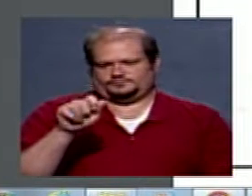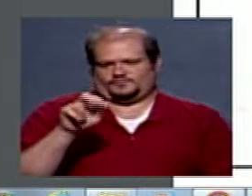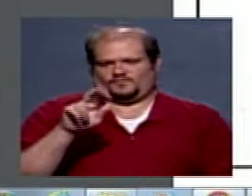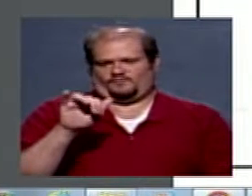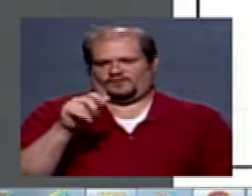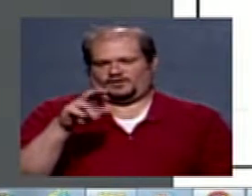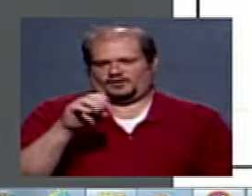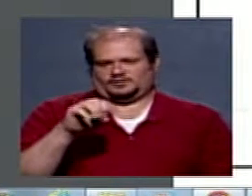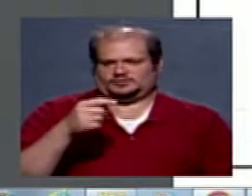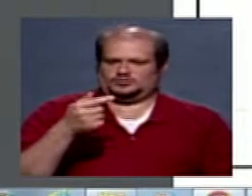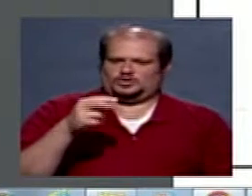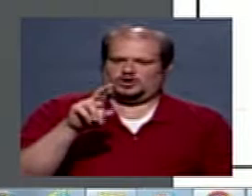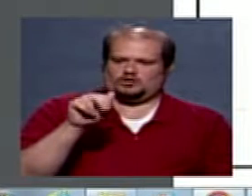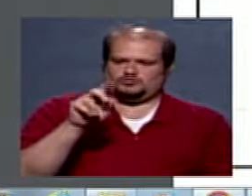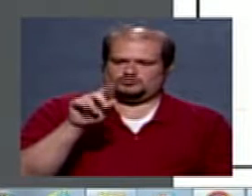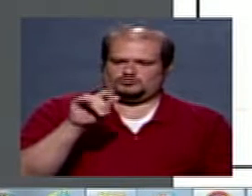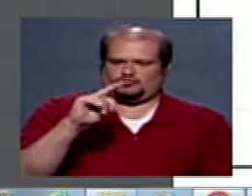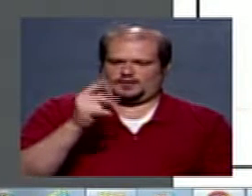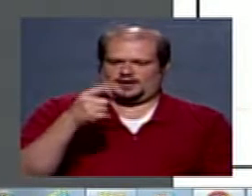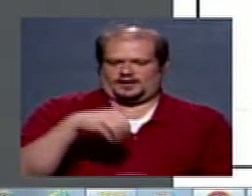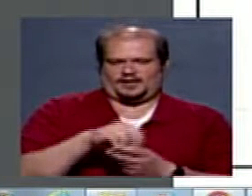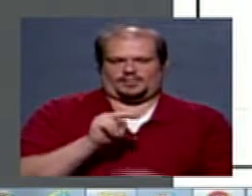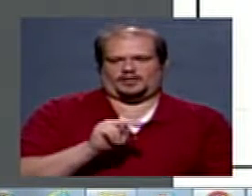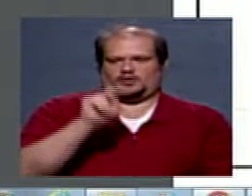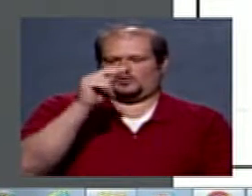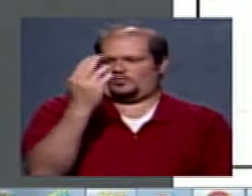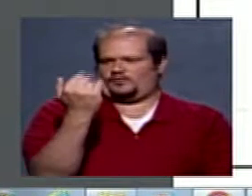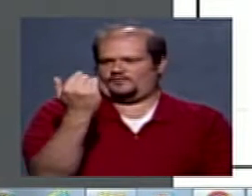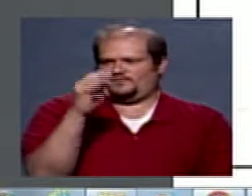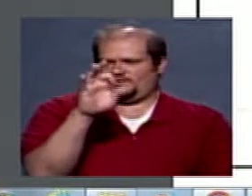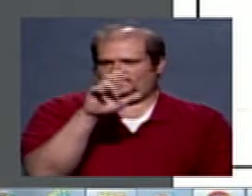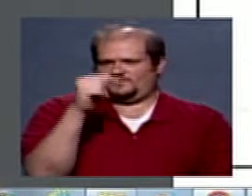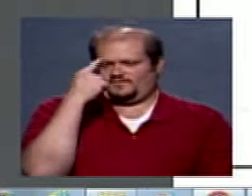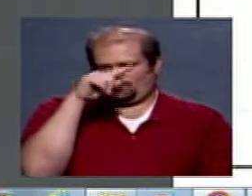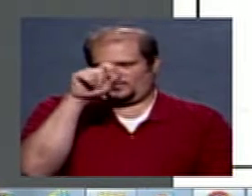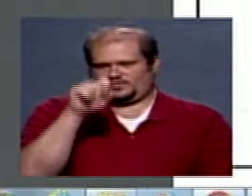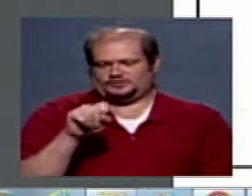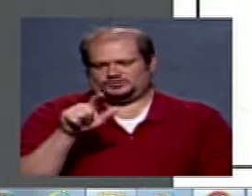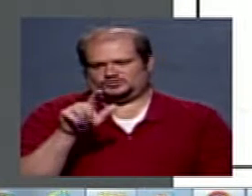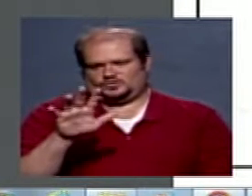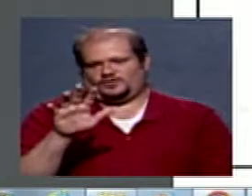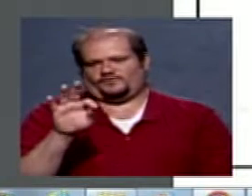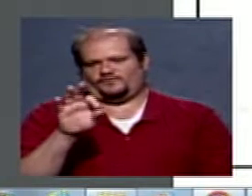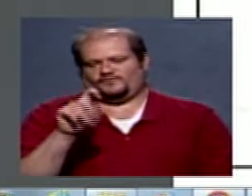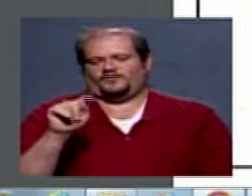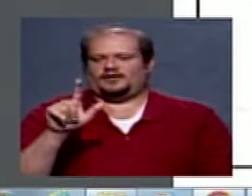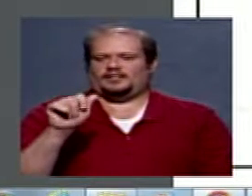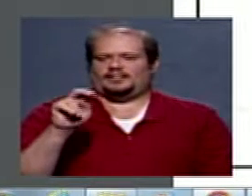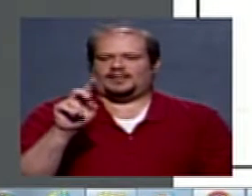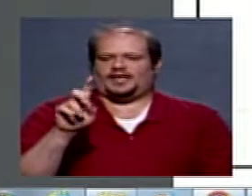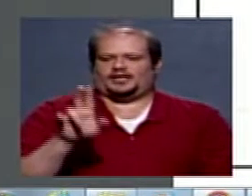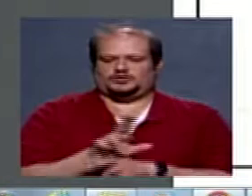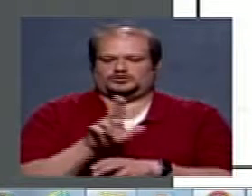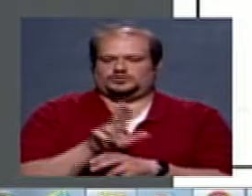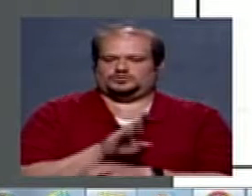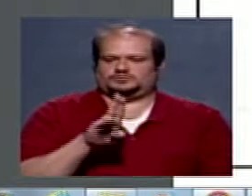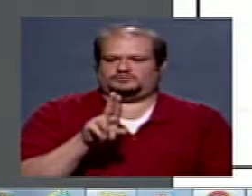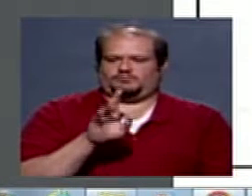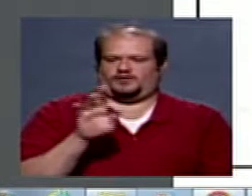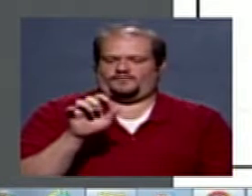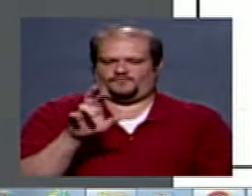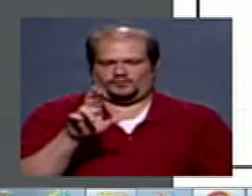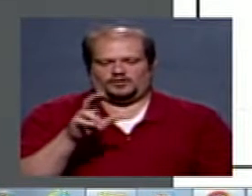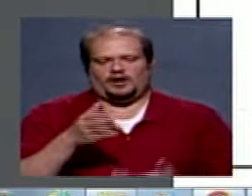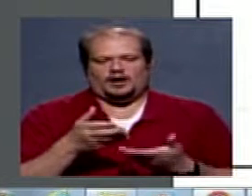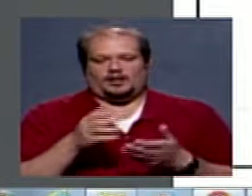grading within the northern 15 feet of the southern 25-foot land use buffer. The code allows an